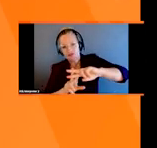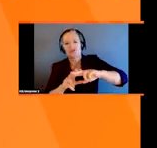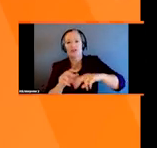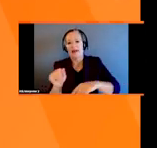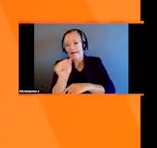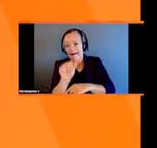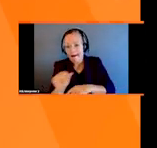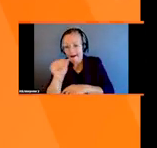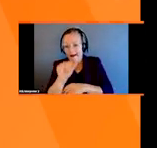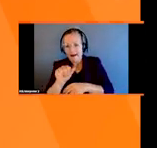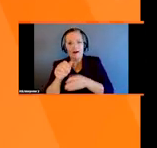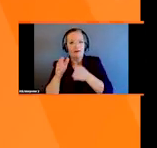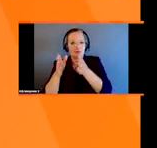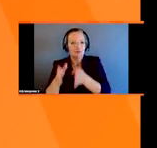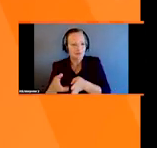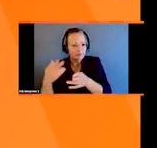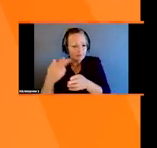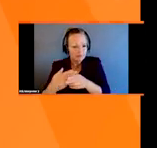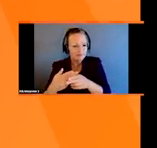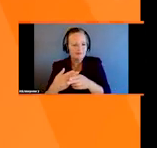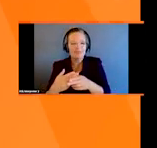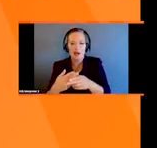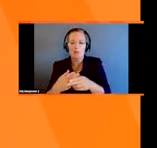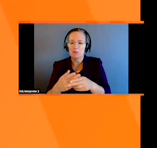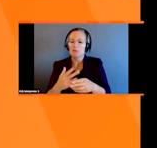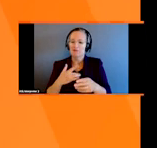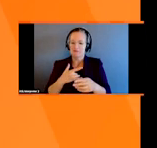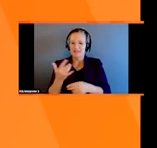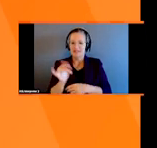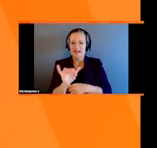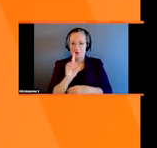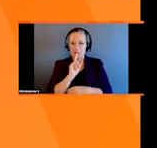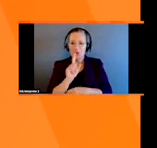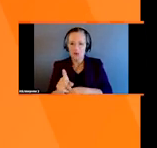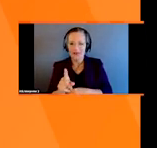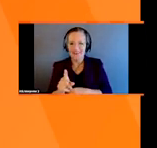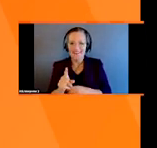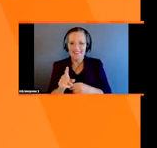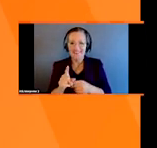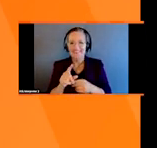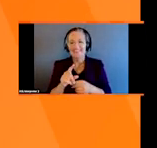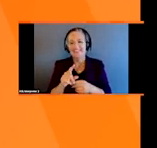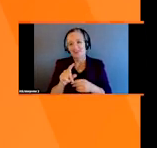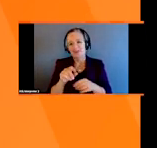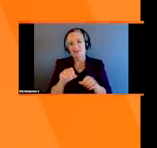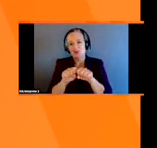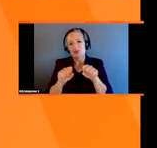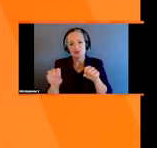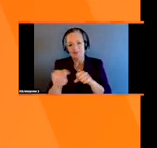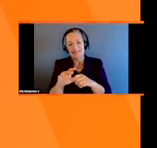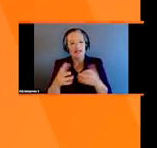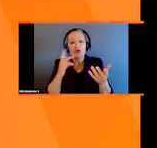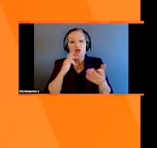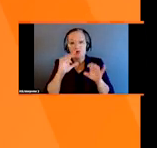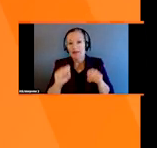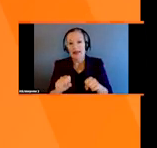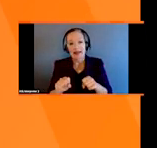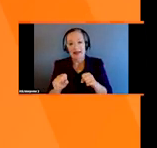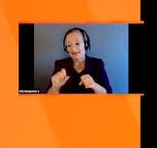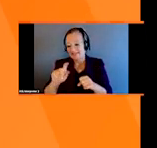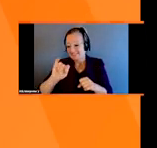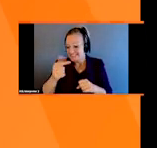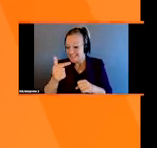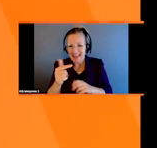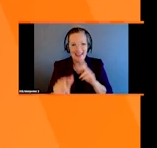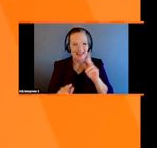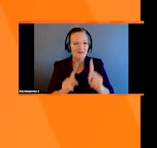that comes with that. Best practices, tag the people in the photo, a solid caption, maybe